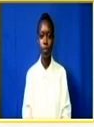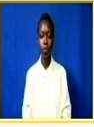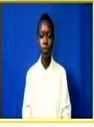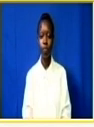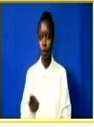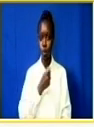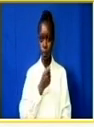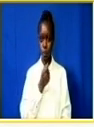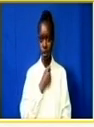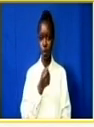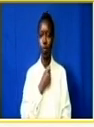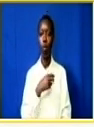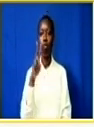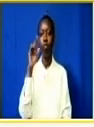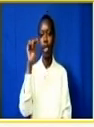potato